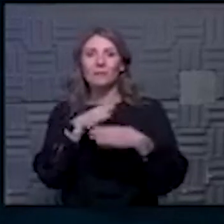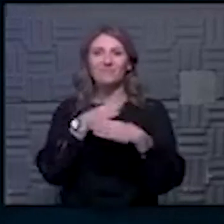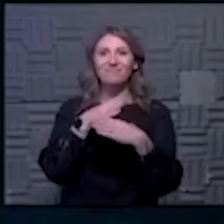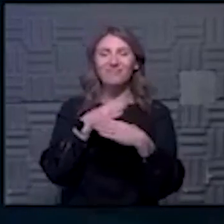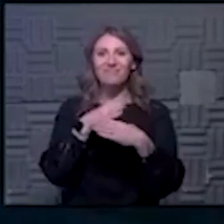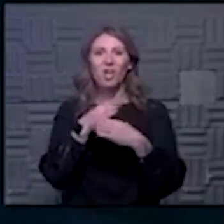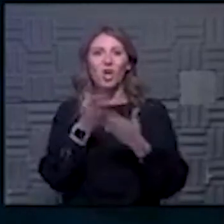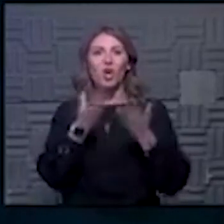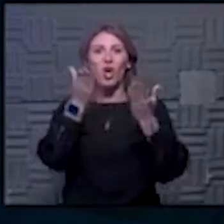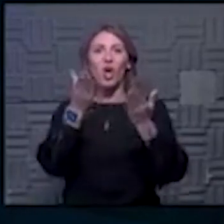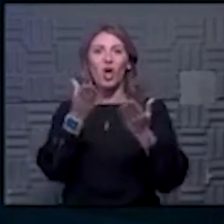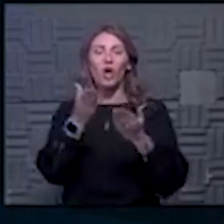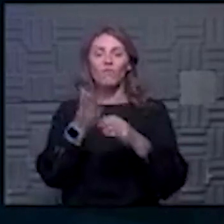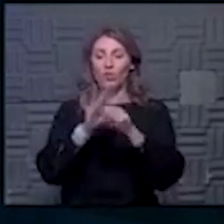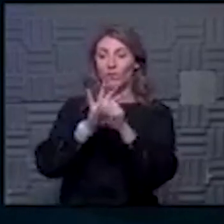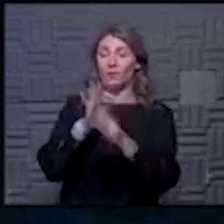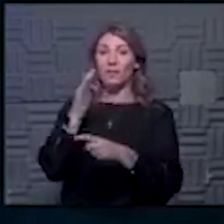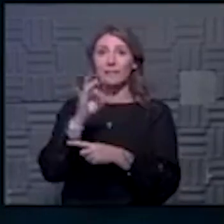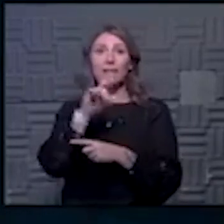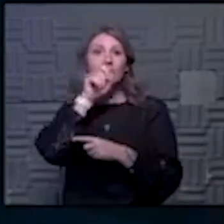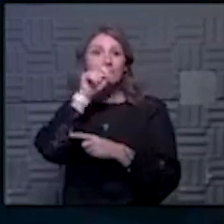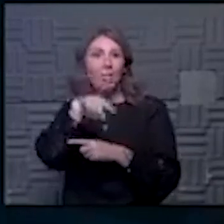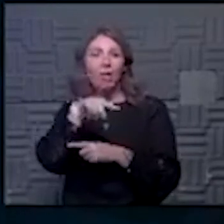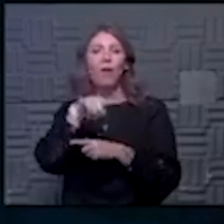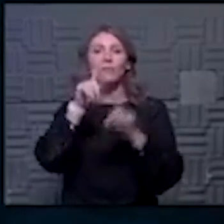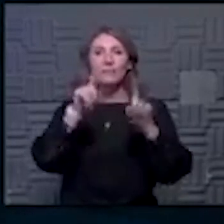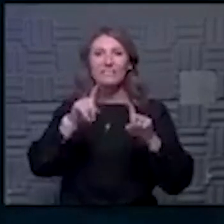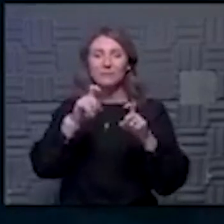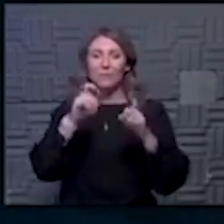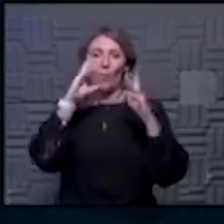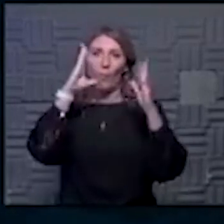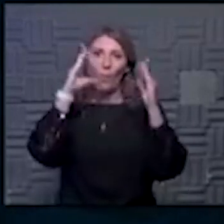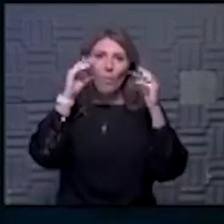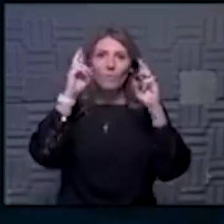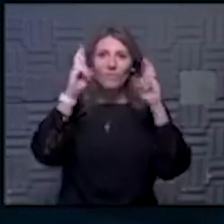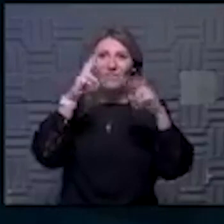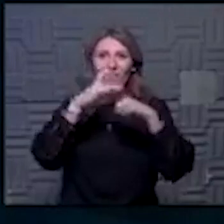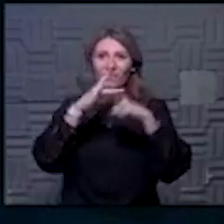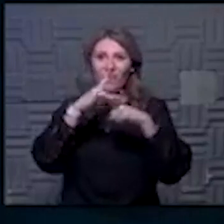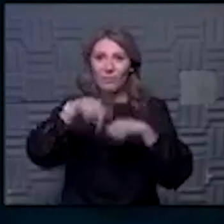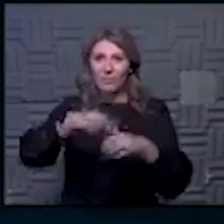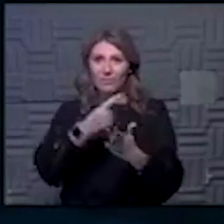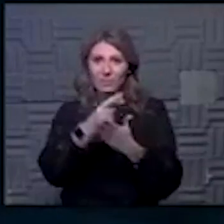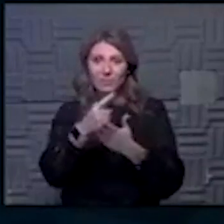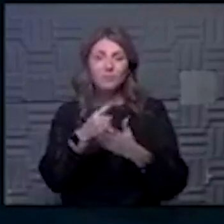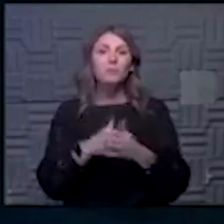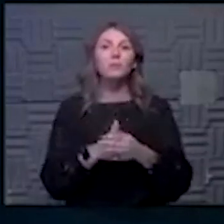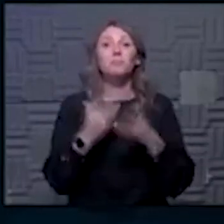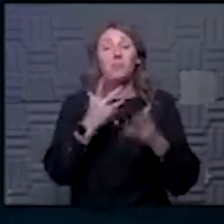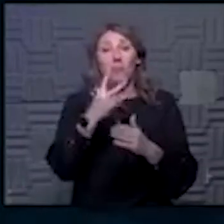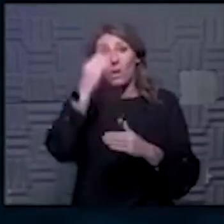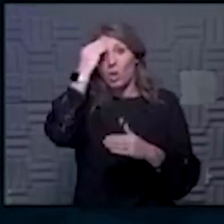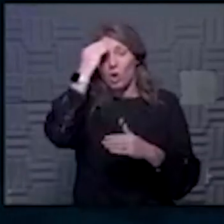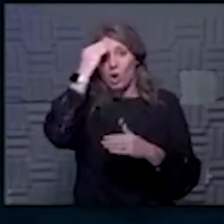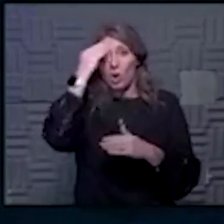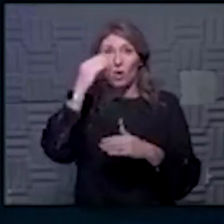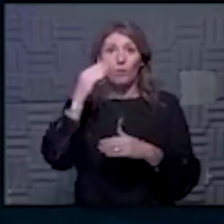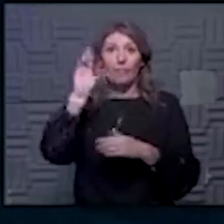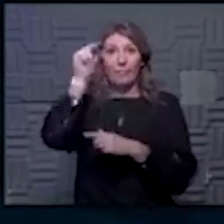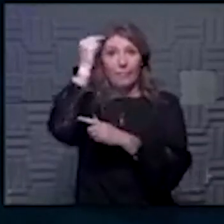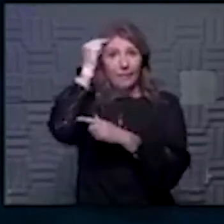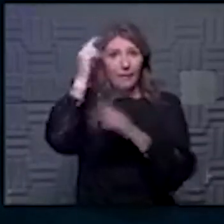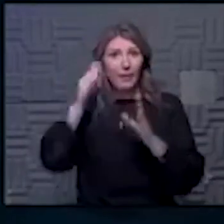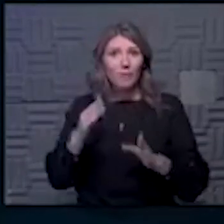saliva testing and are hoping that will be available this week, so we're excited about that. You may be aware that the governor was